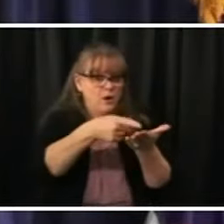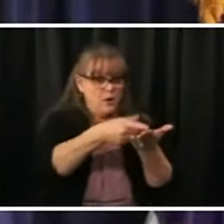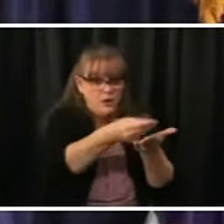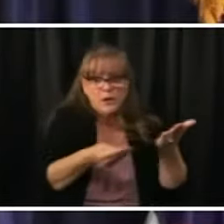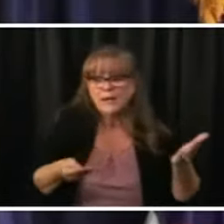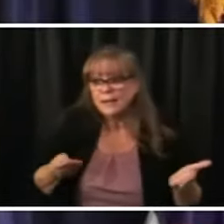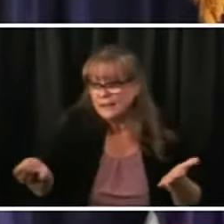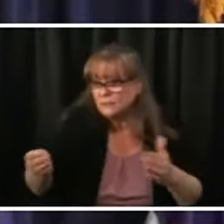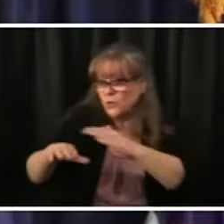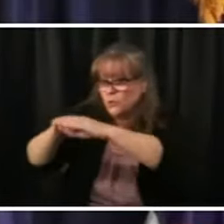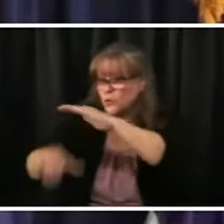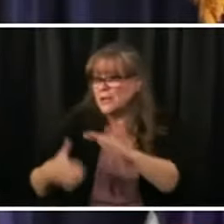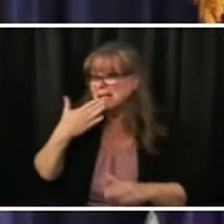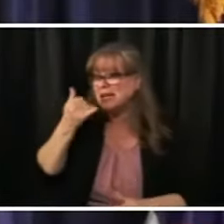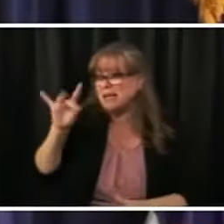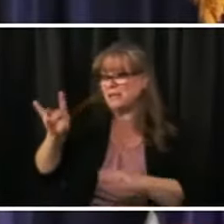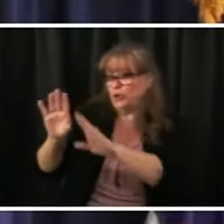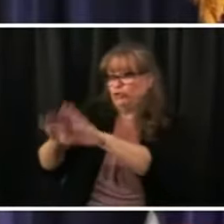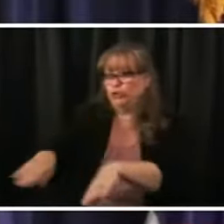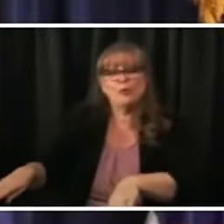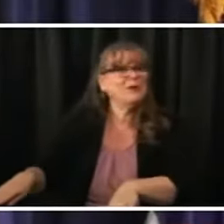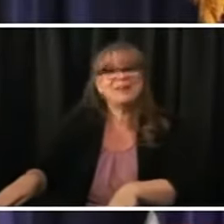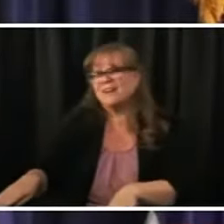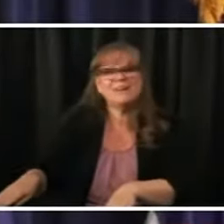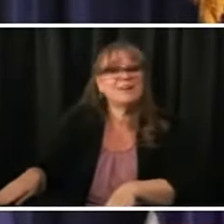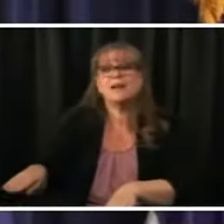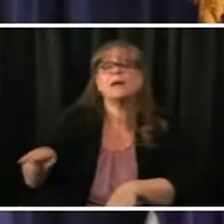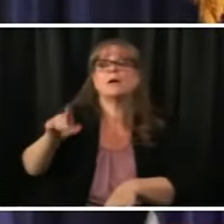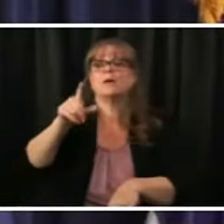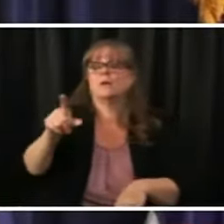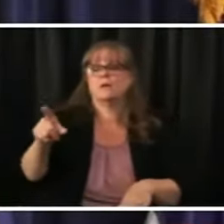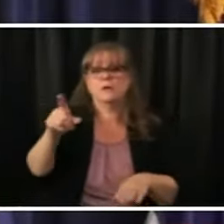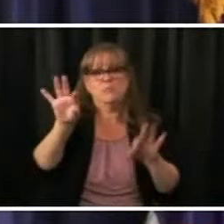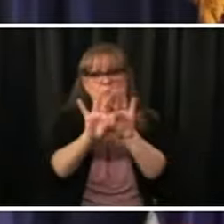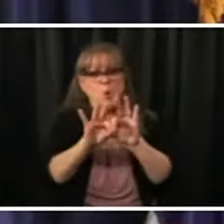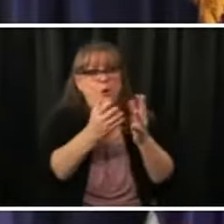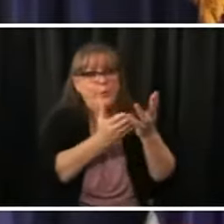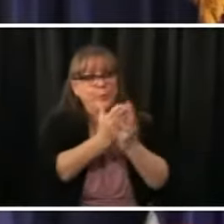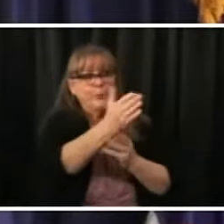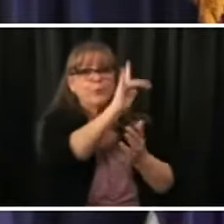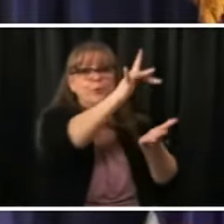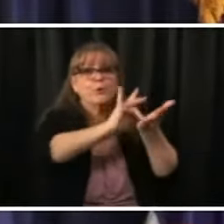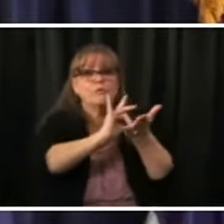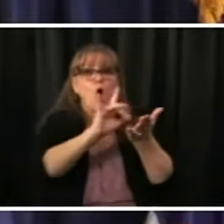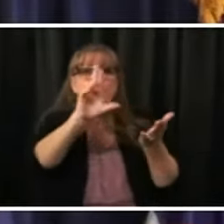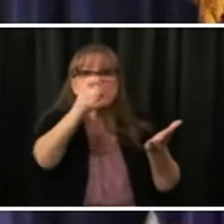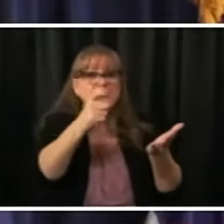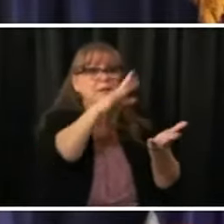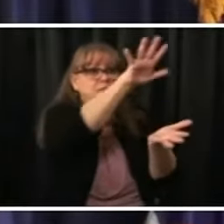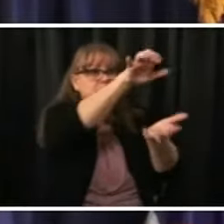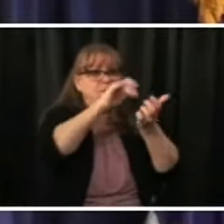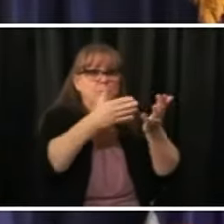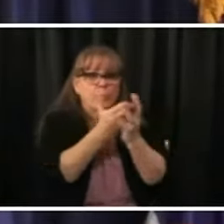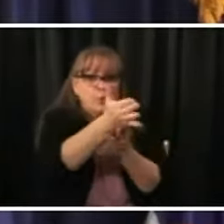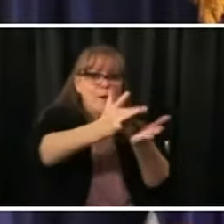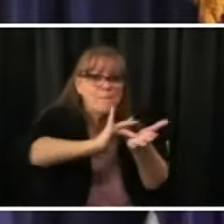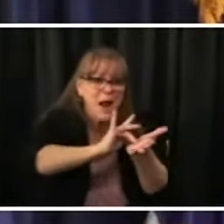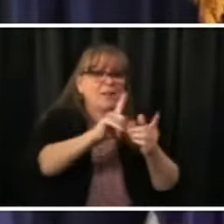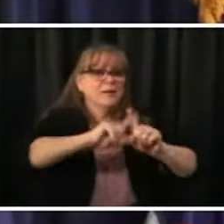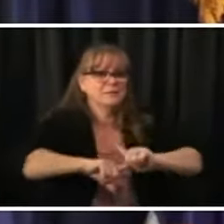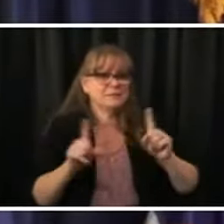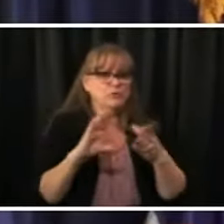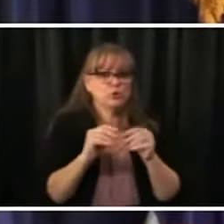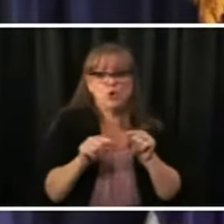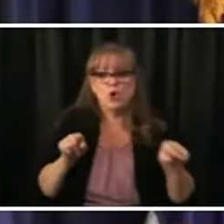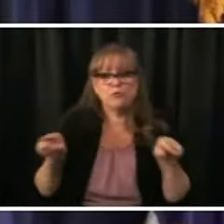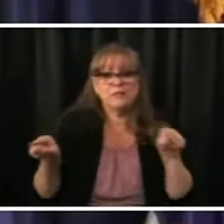it's specifically prescribed medically under tight medical supervision. But generally, it's not acceptable recreationally